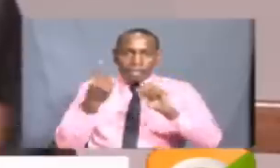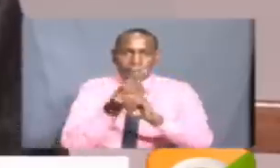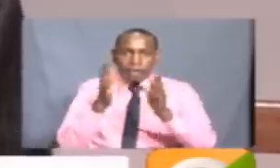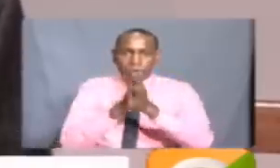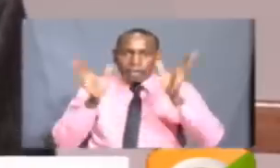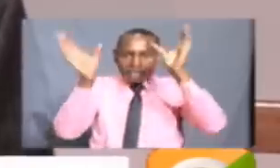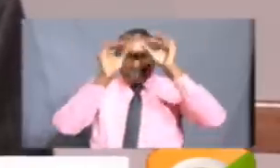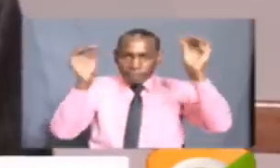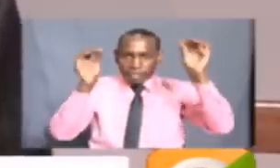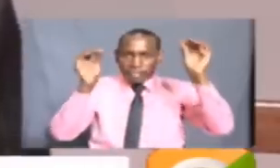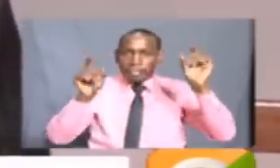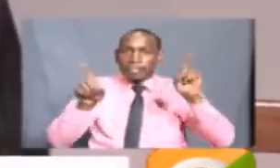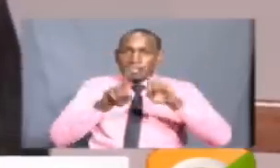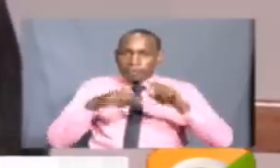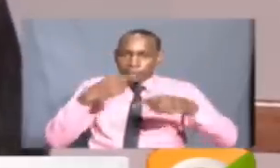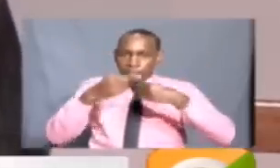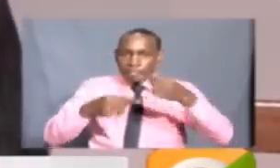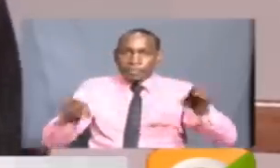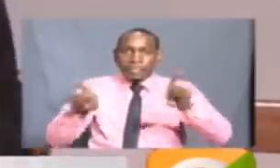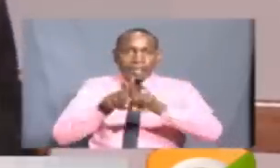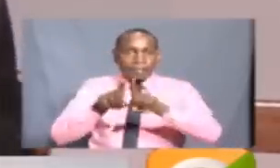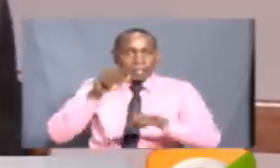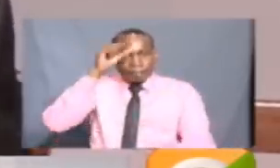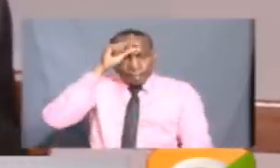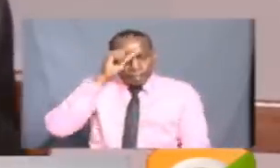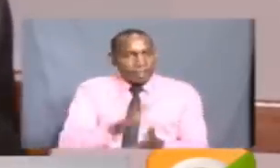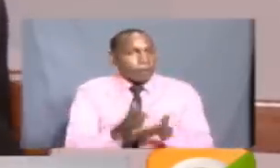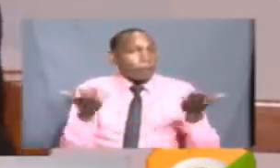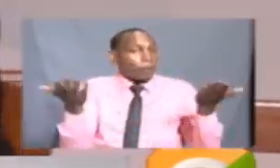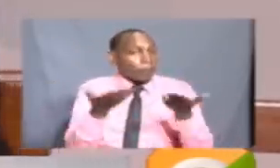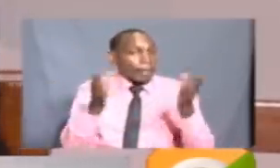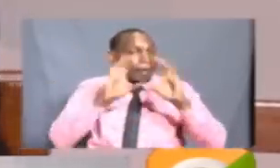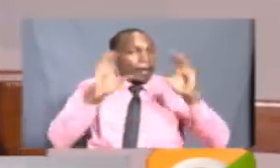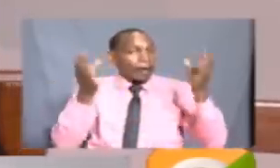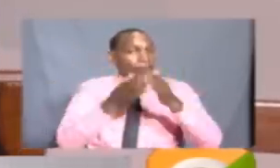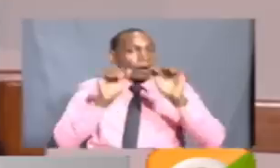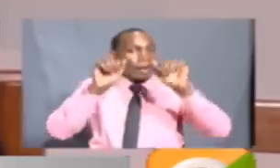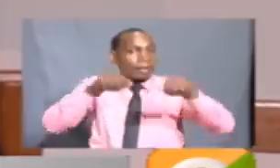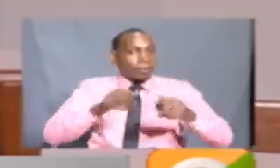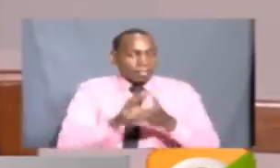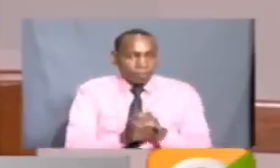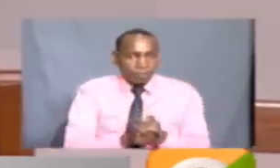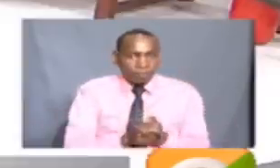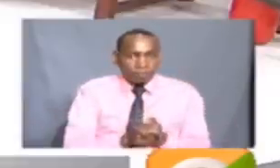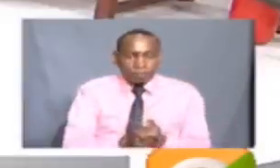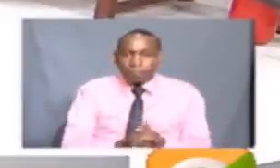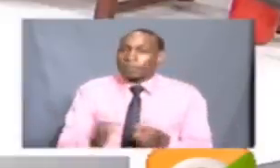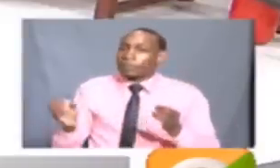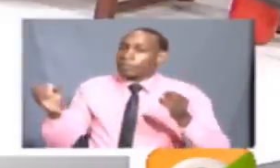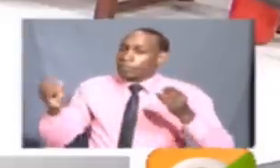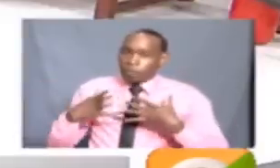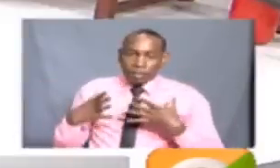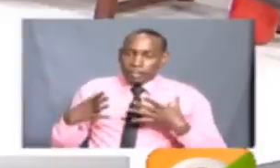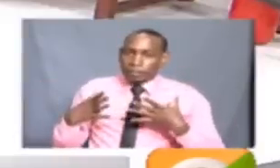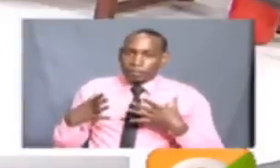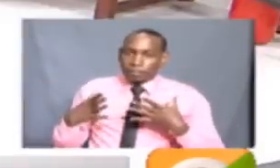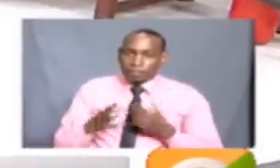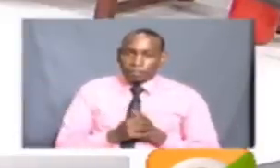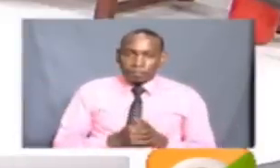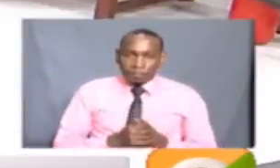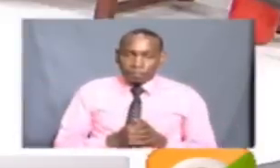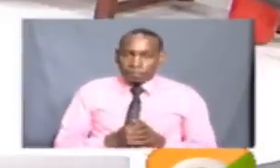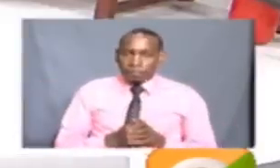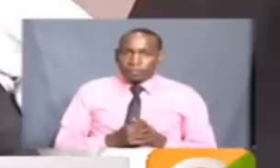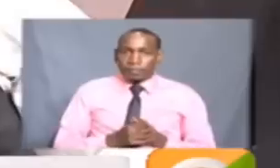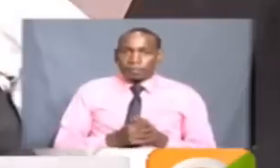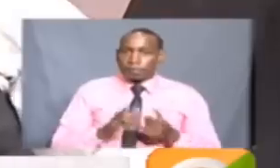and staying in that government? In the world do you find... It blows the mind. It blows my mind. And then at the